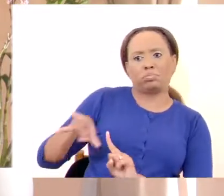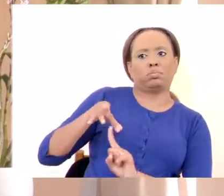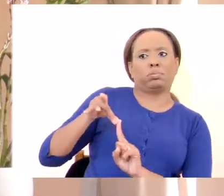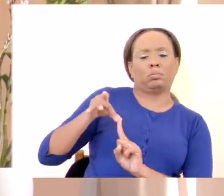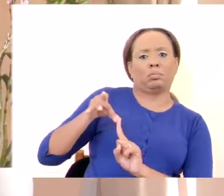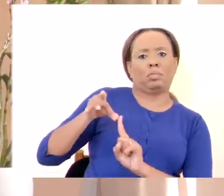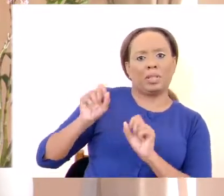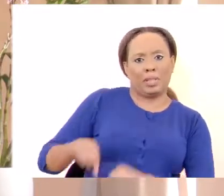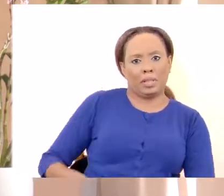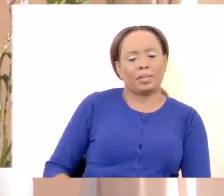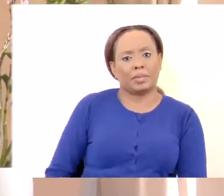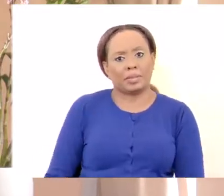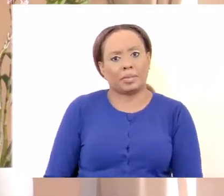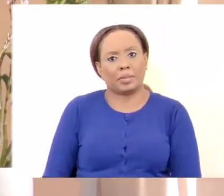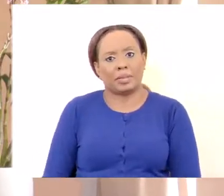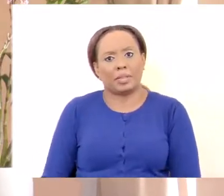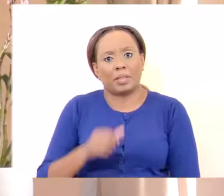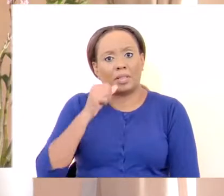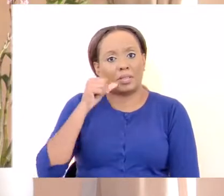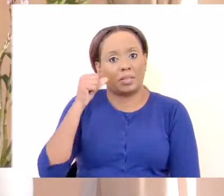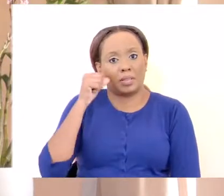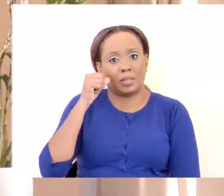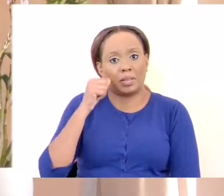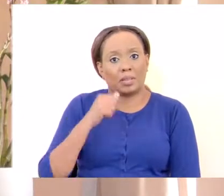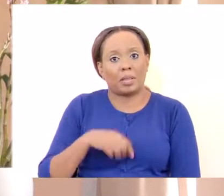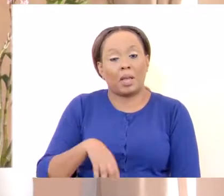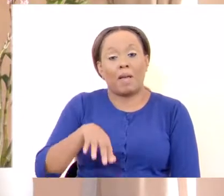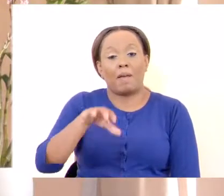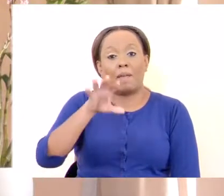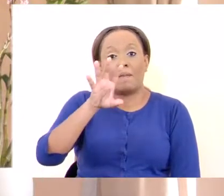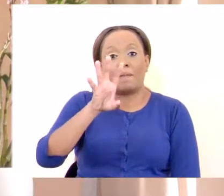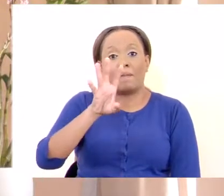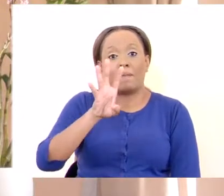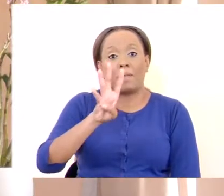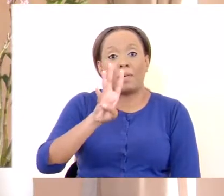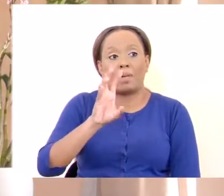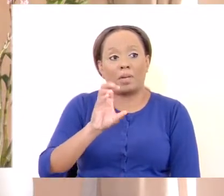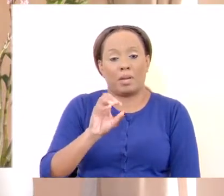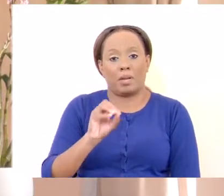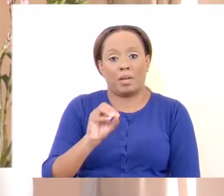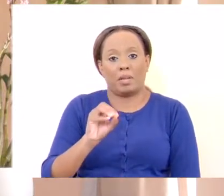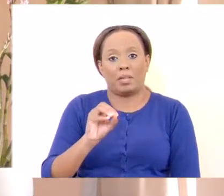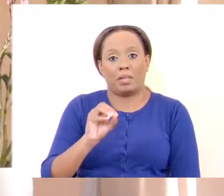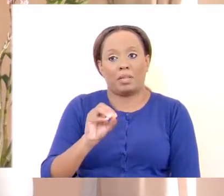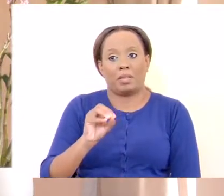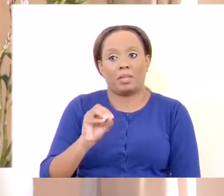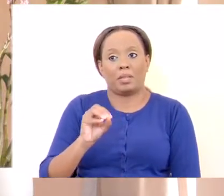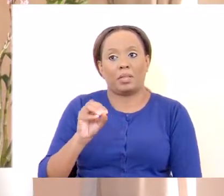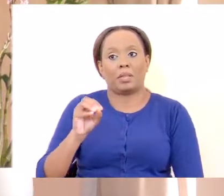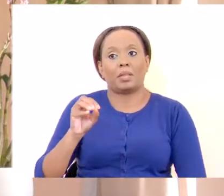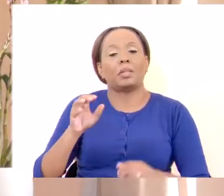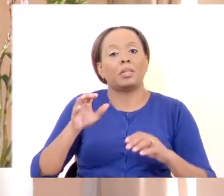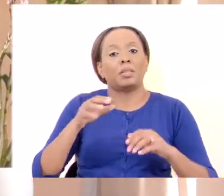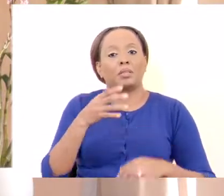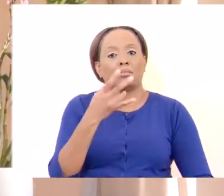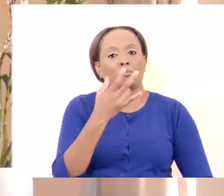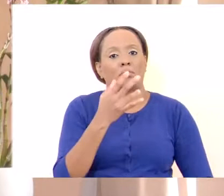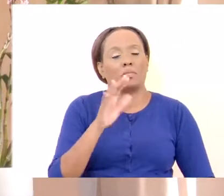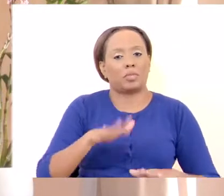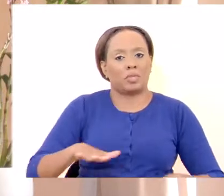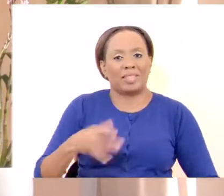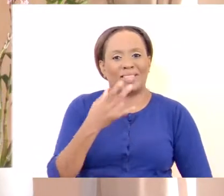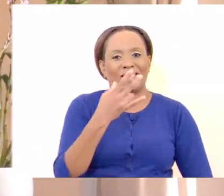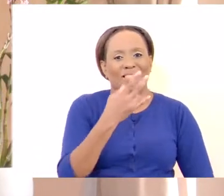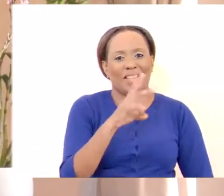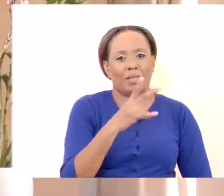as of yesterday, there were 14 minors in the isolation facilities in Barbados, 17 females and